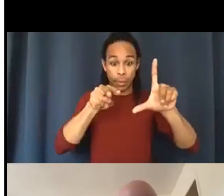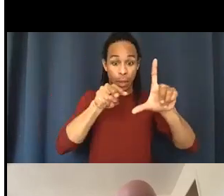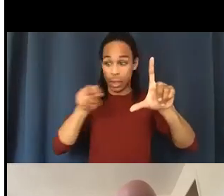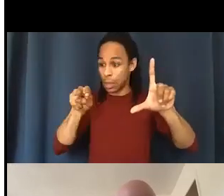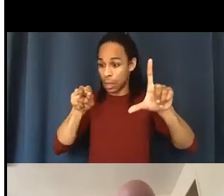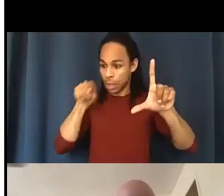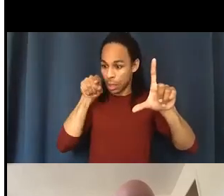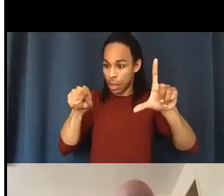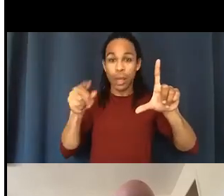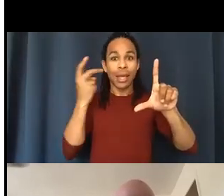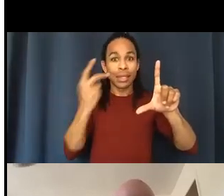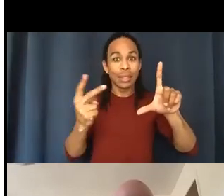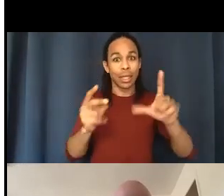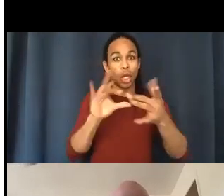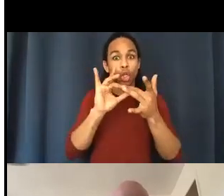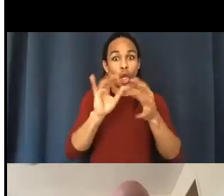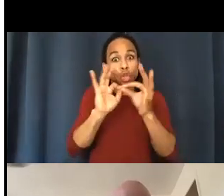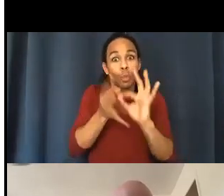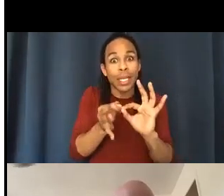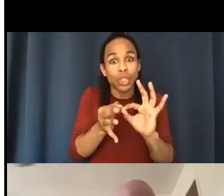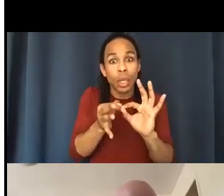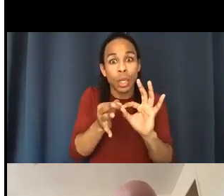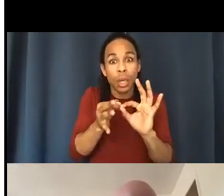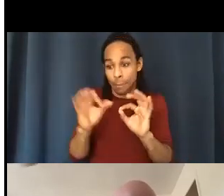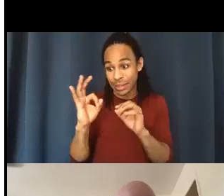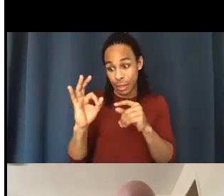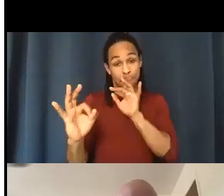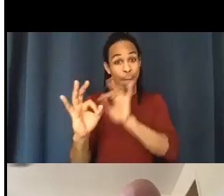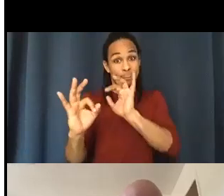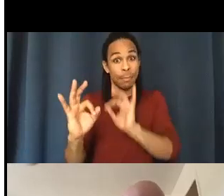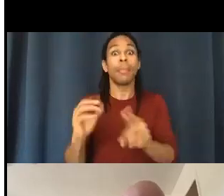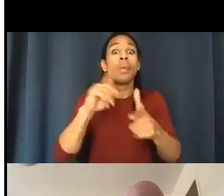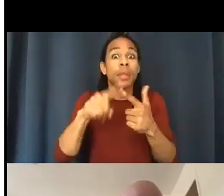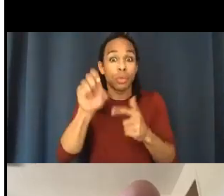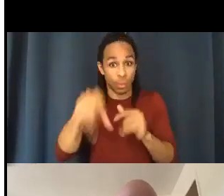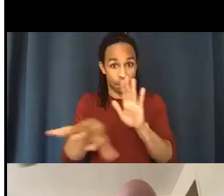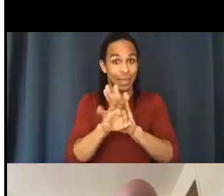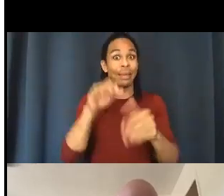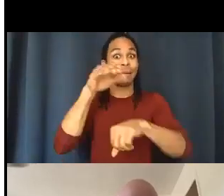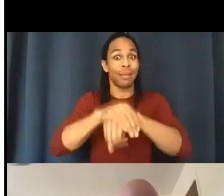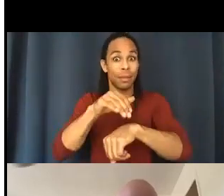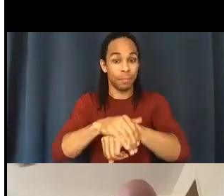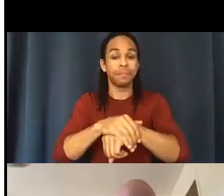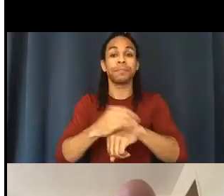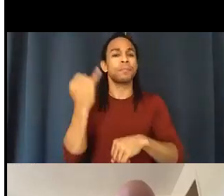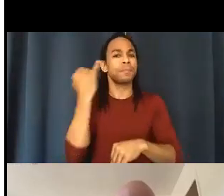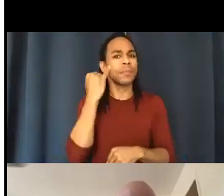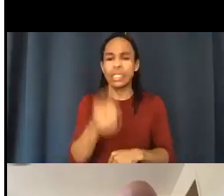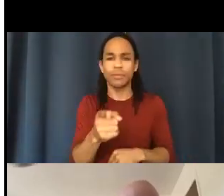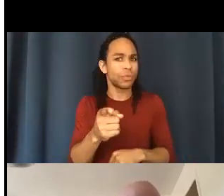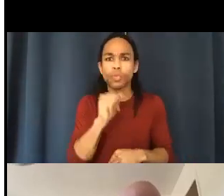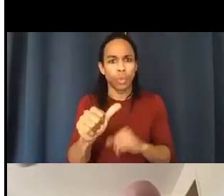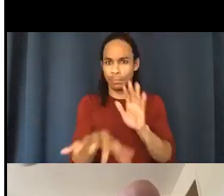click the interpretation button and select English. Otherwise, if you don't select an option,